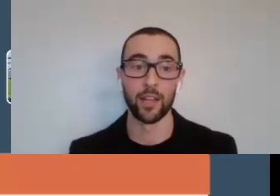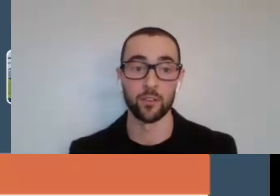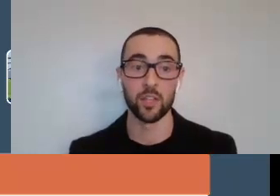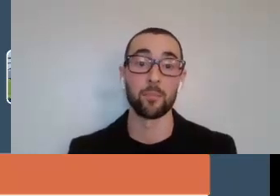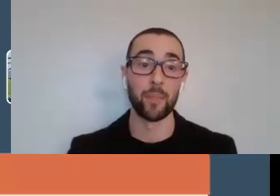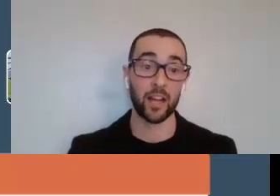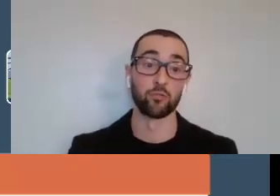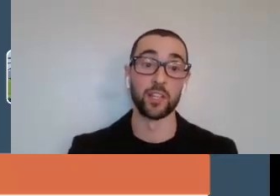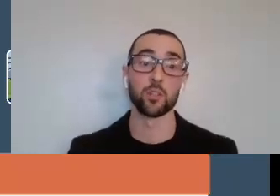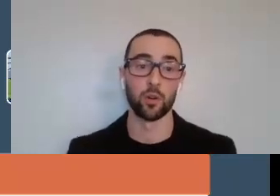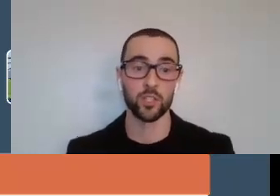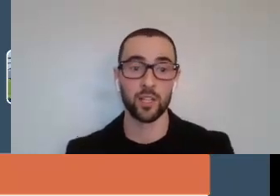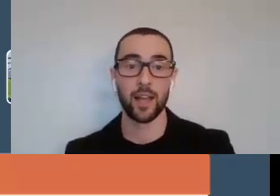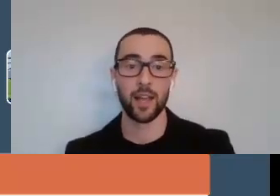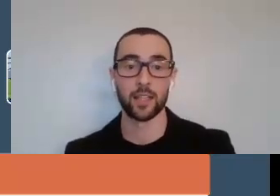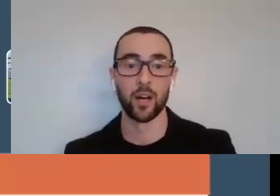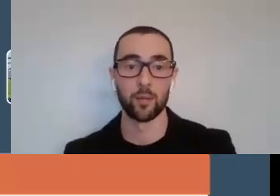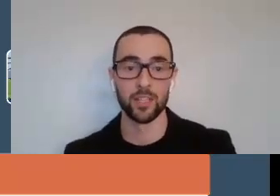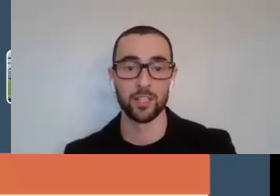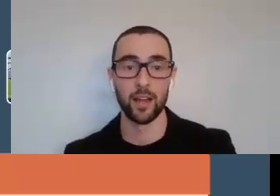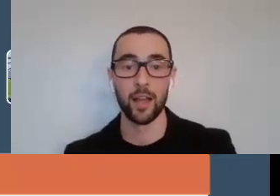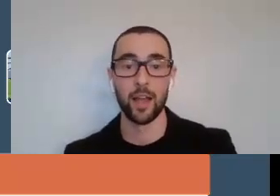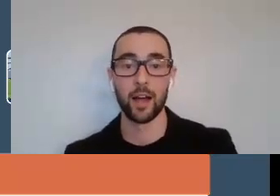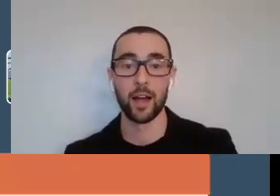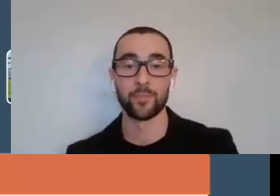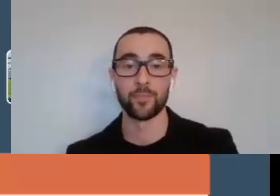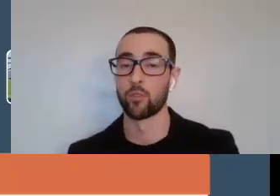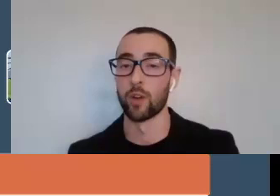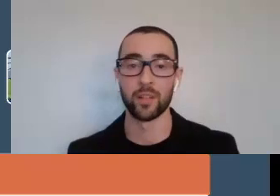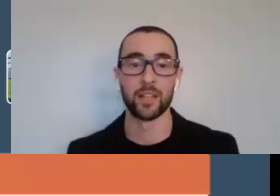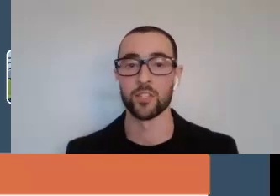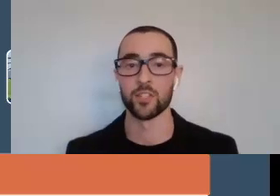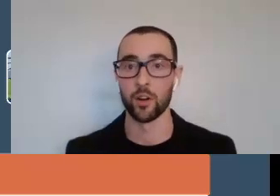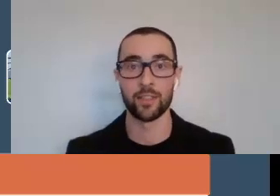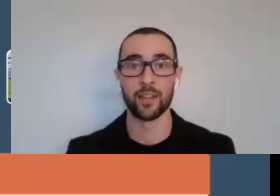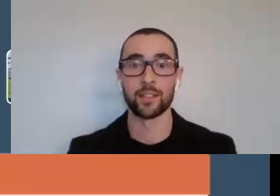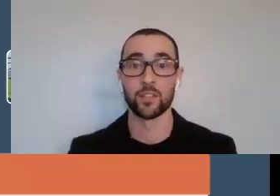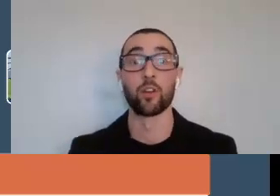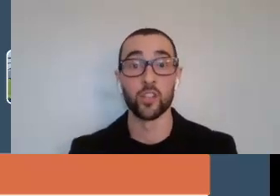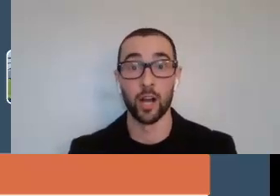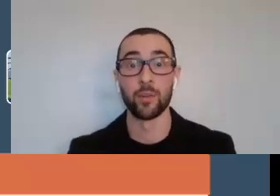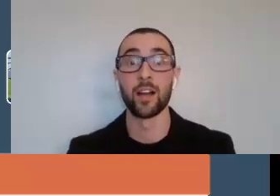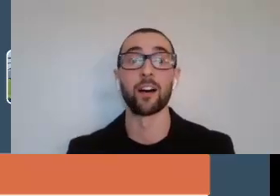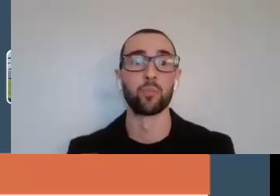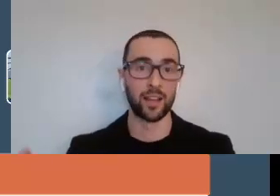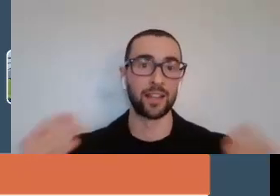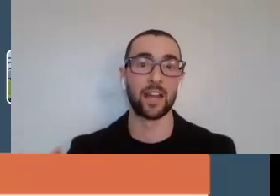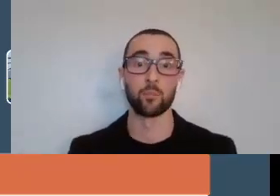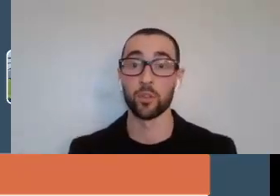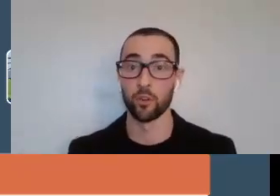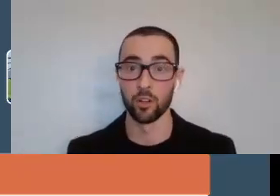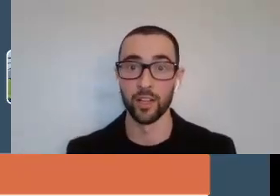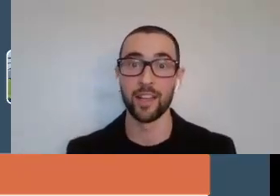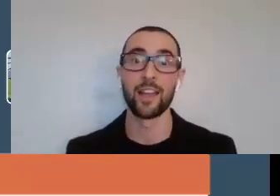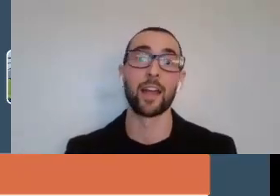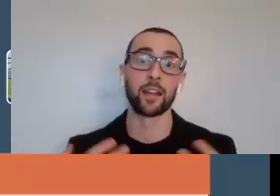Community Navigators match resource at the bottom of this slide. It's a great place to start. I think it does a great job of breaking it